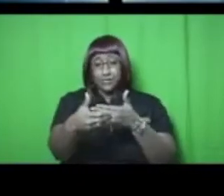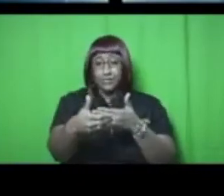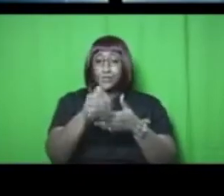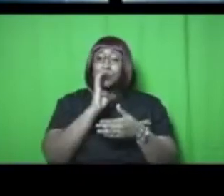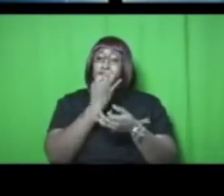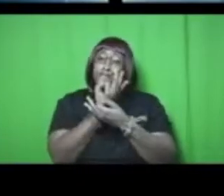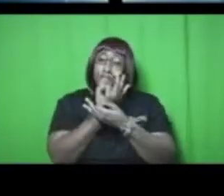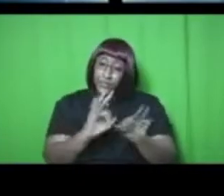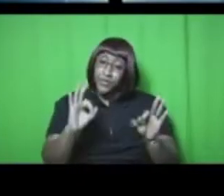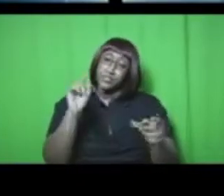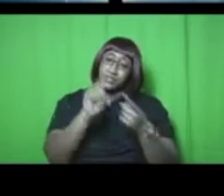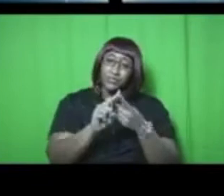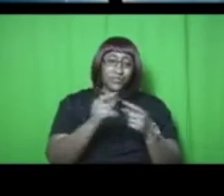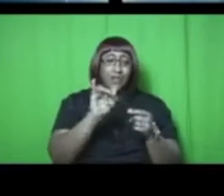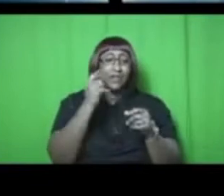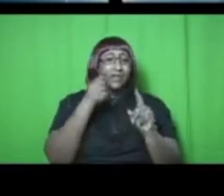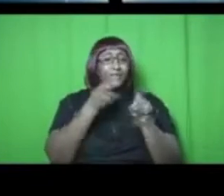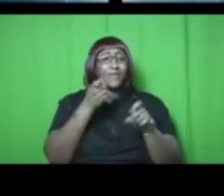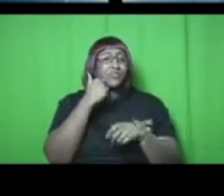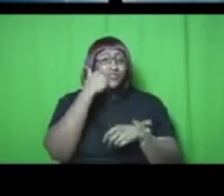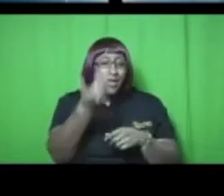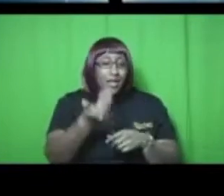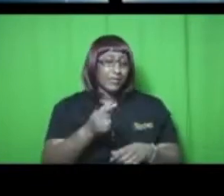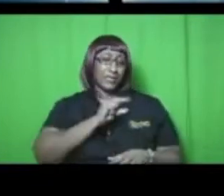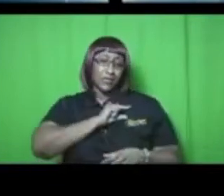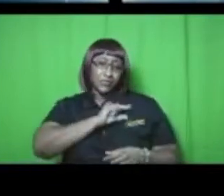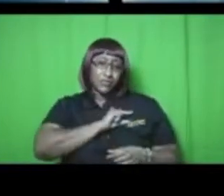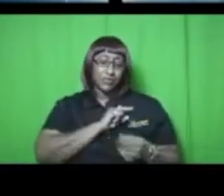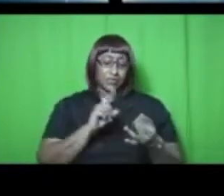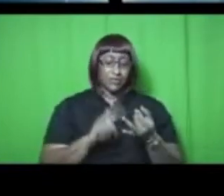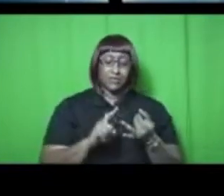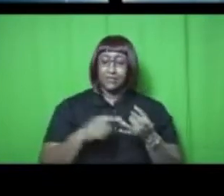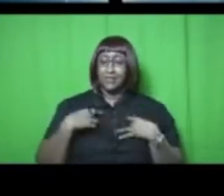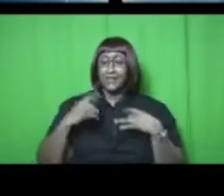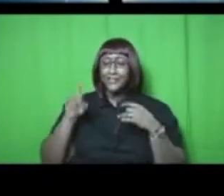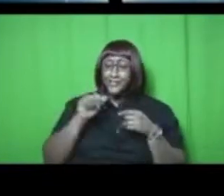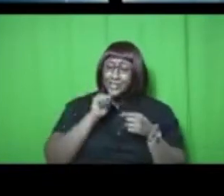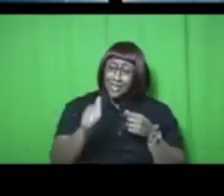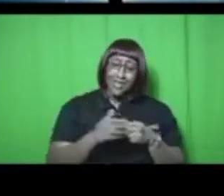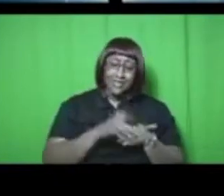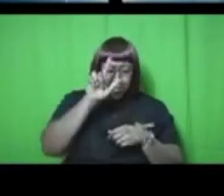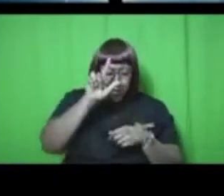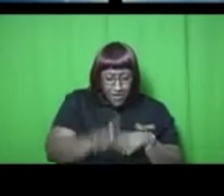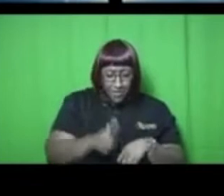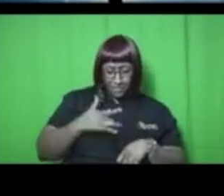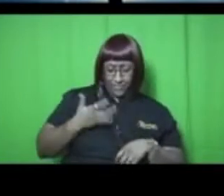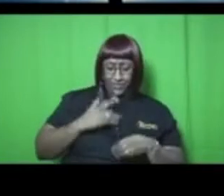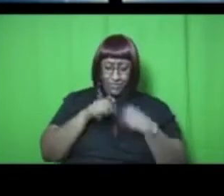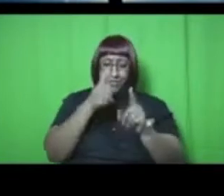So you need to be free from shame, guilt, regret, low